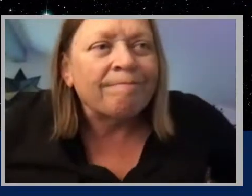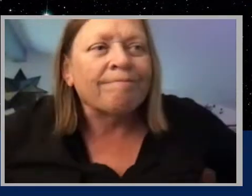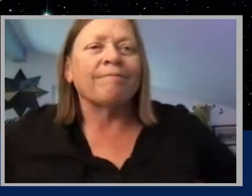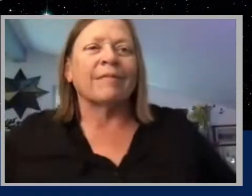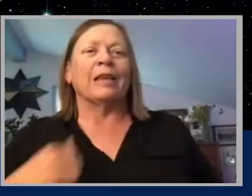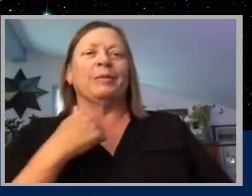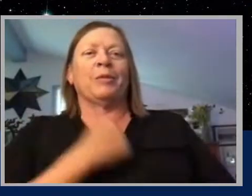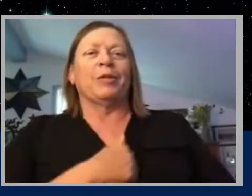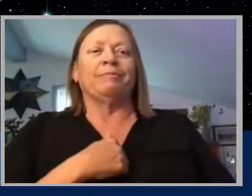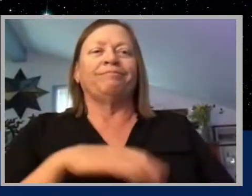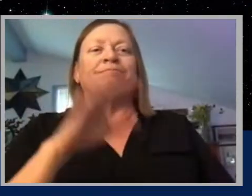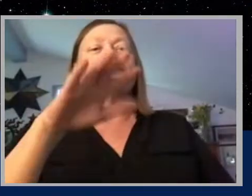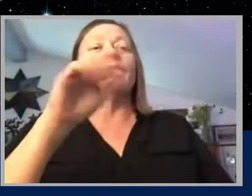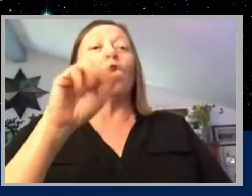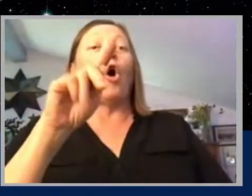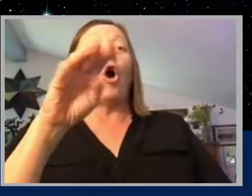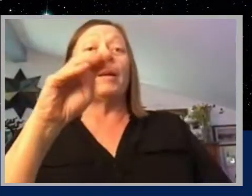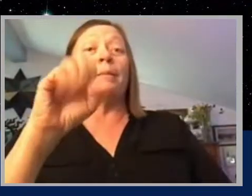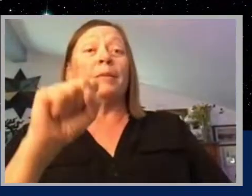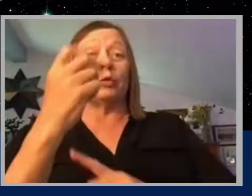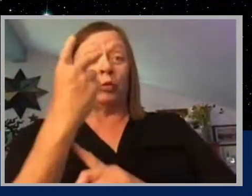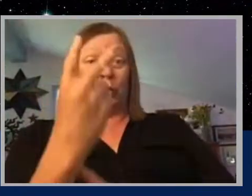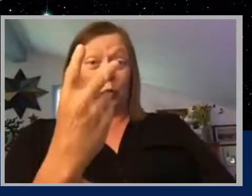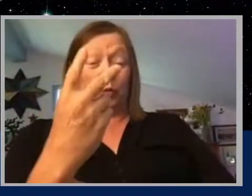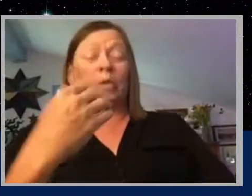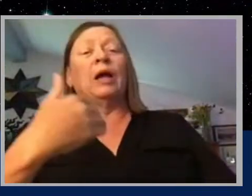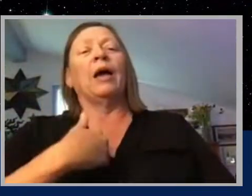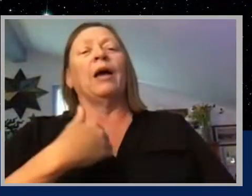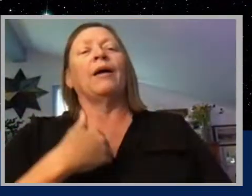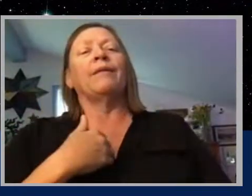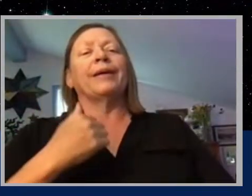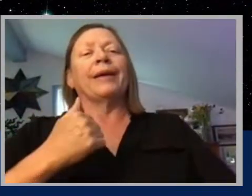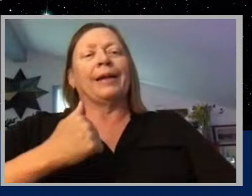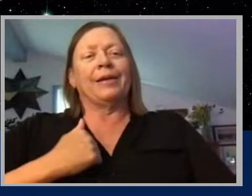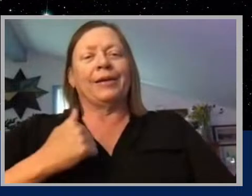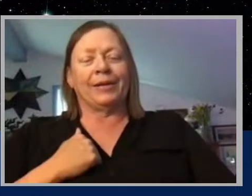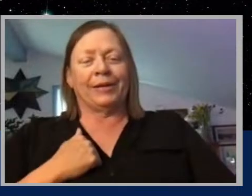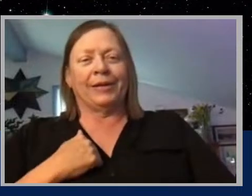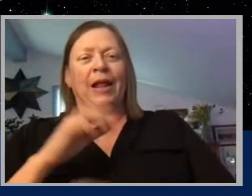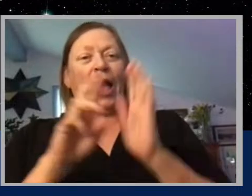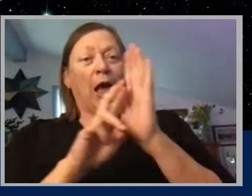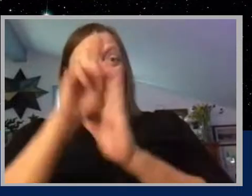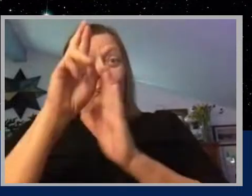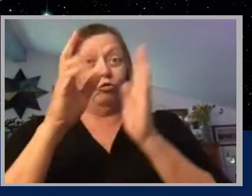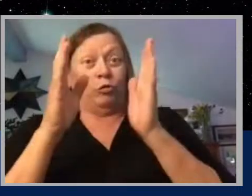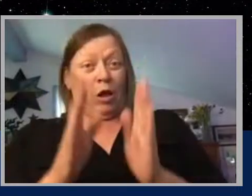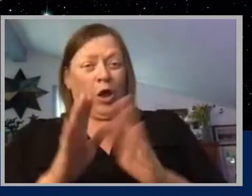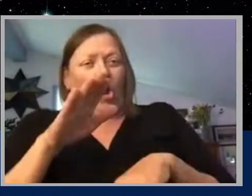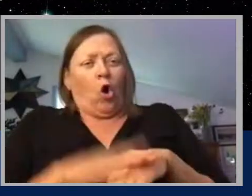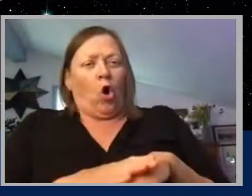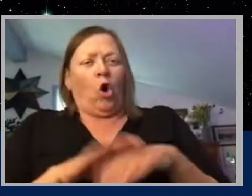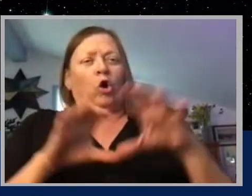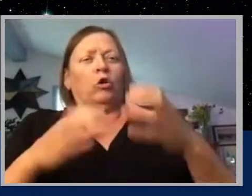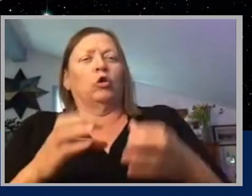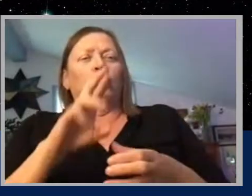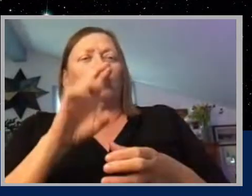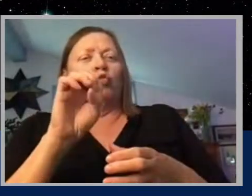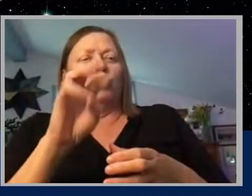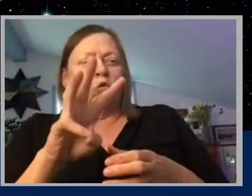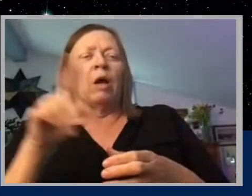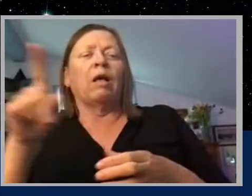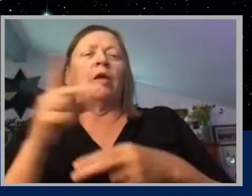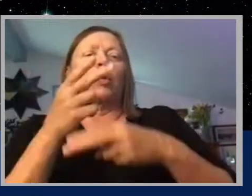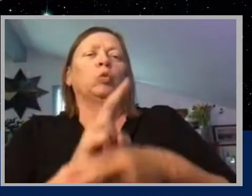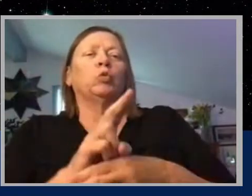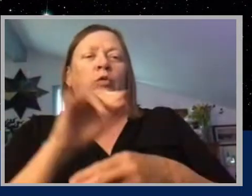then a non-military crew person. But I think that they're used to it. And the good thing is that we're going to bring them